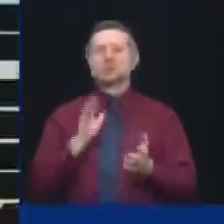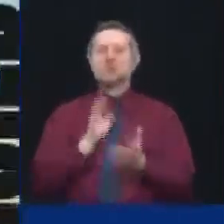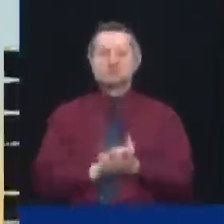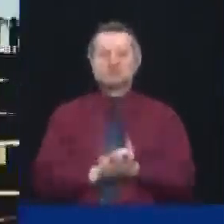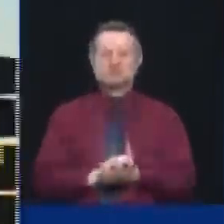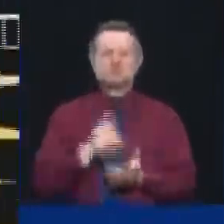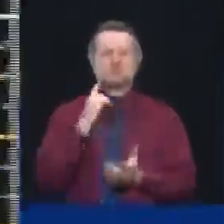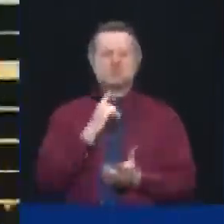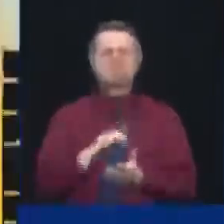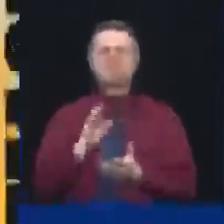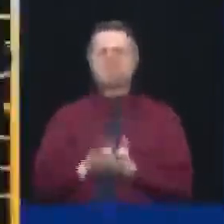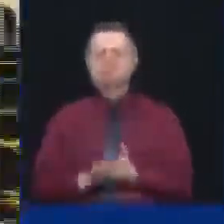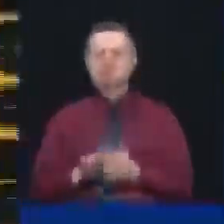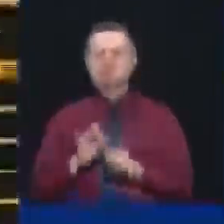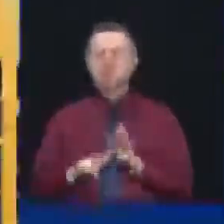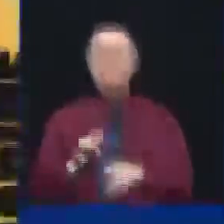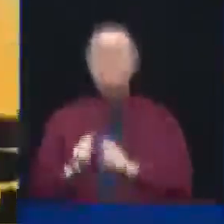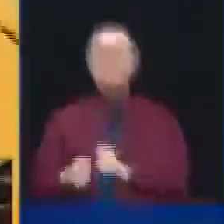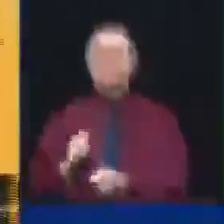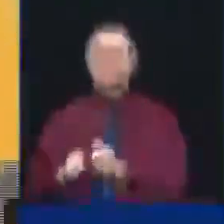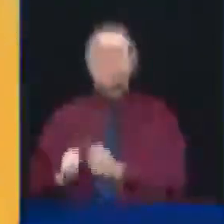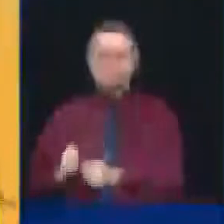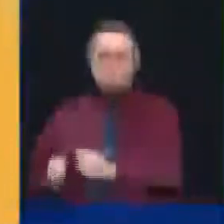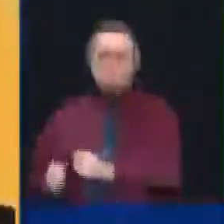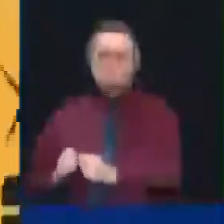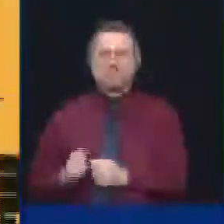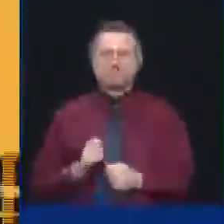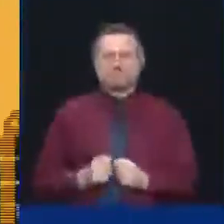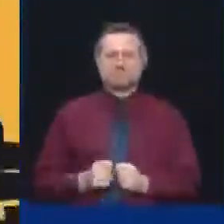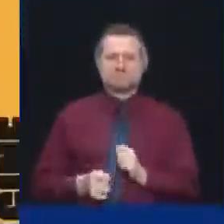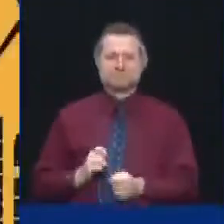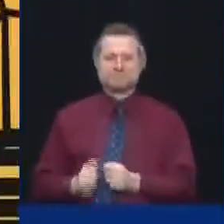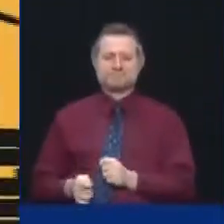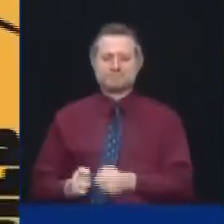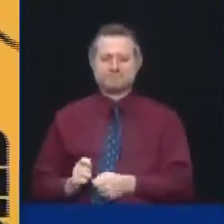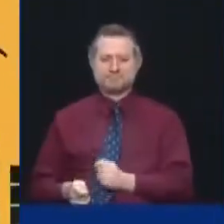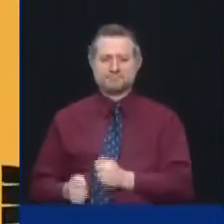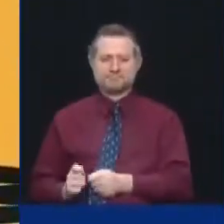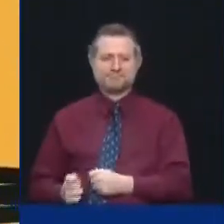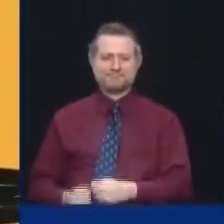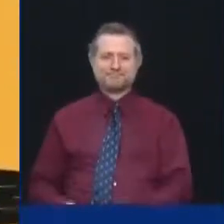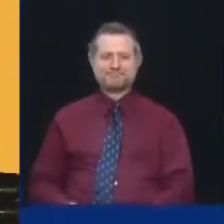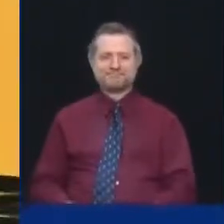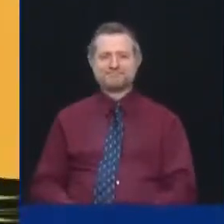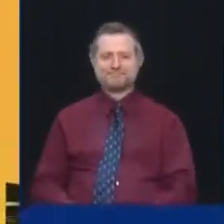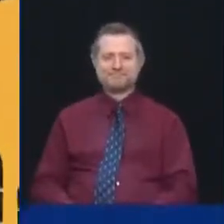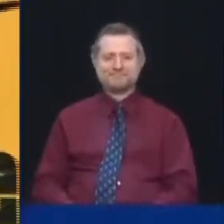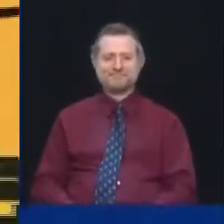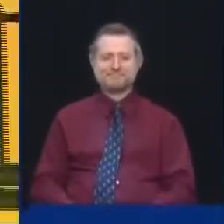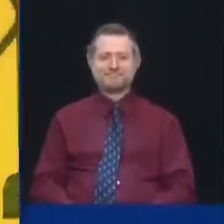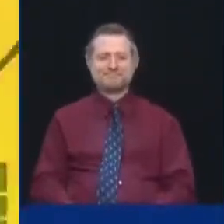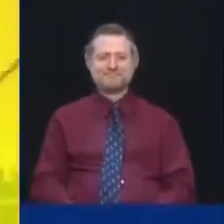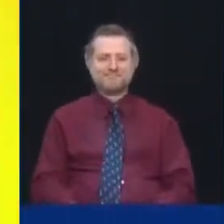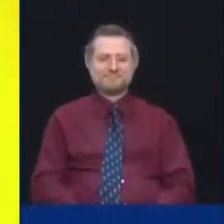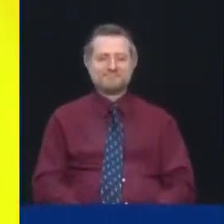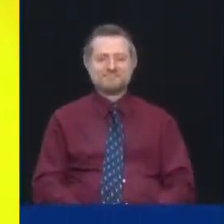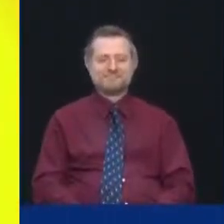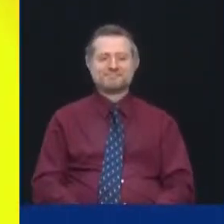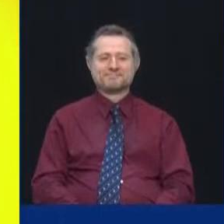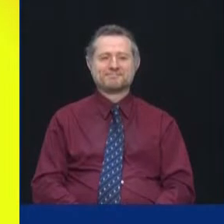an economic engine for years to come. It is a 1.2 million square foot